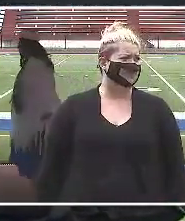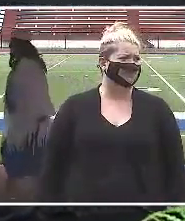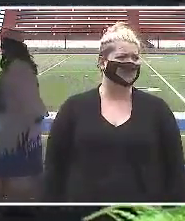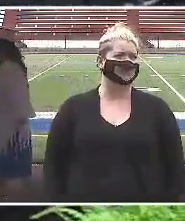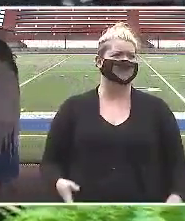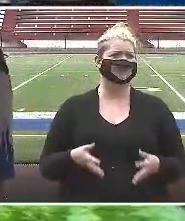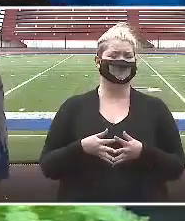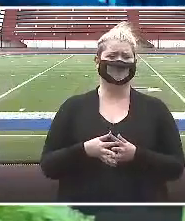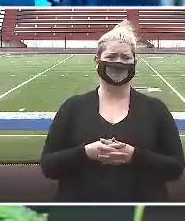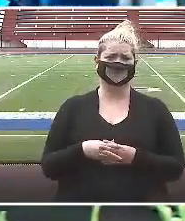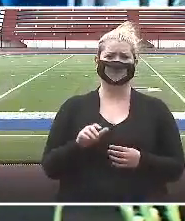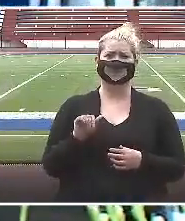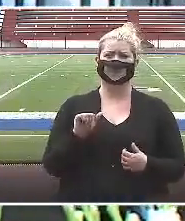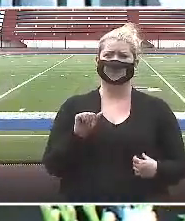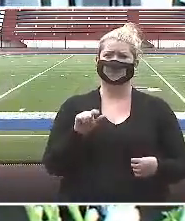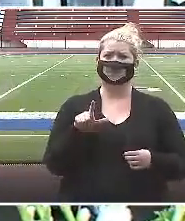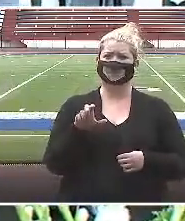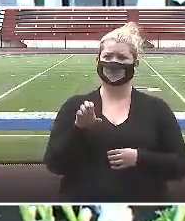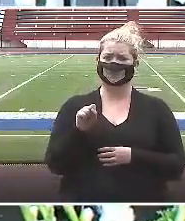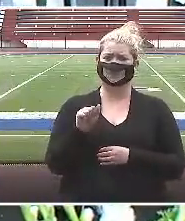Alexander Cruz.